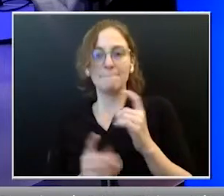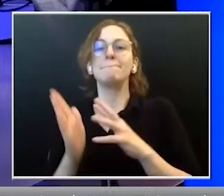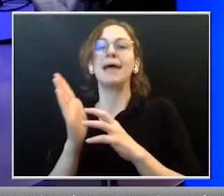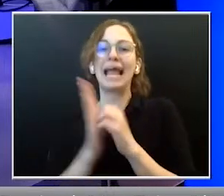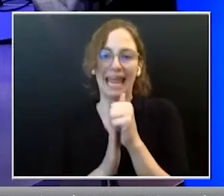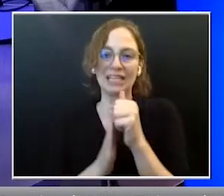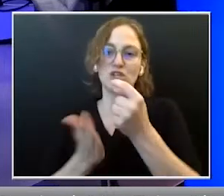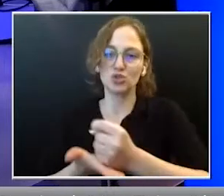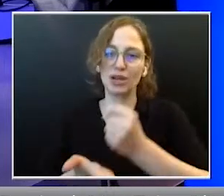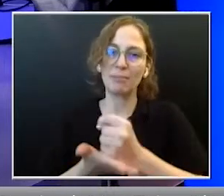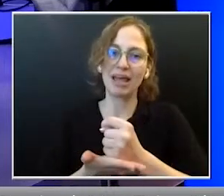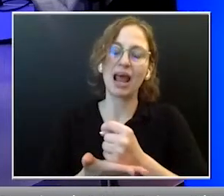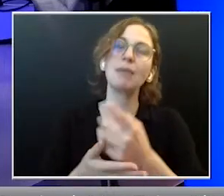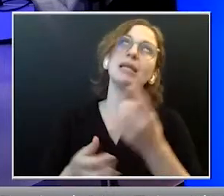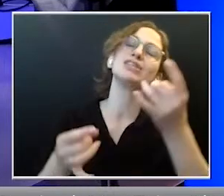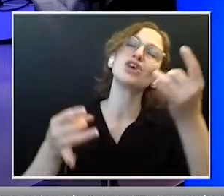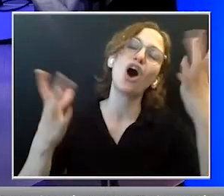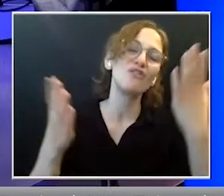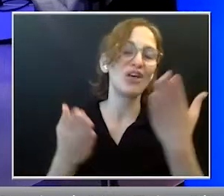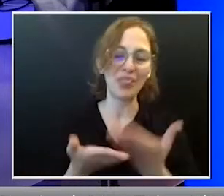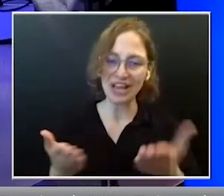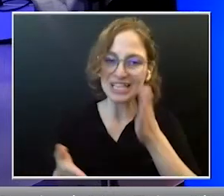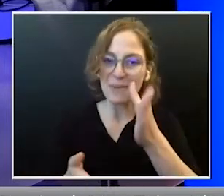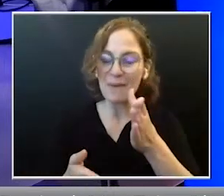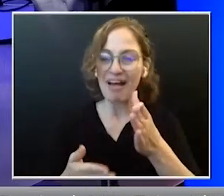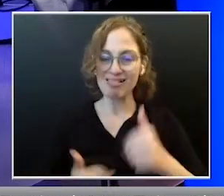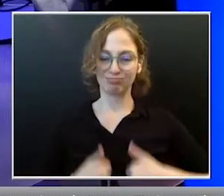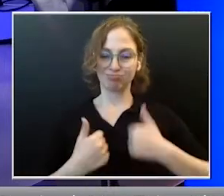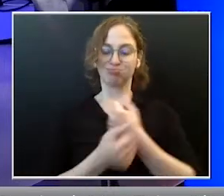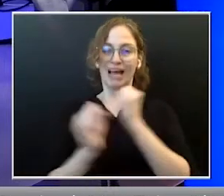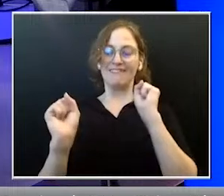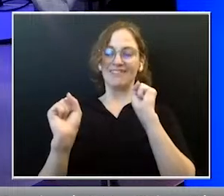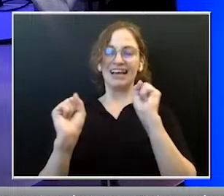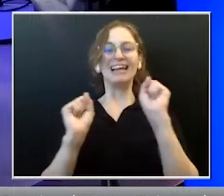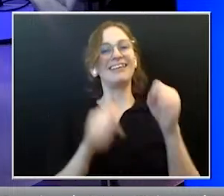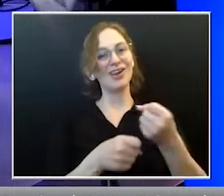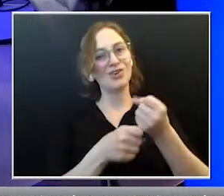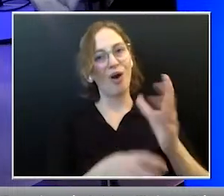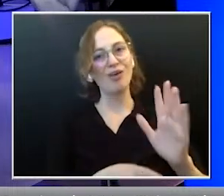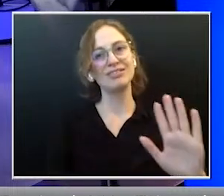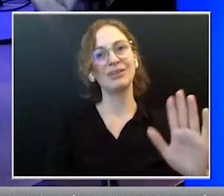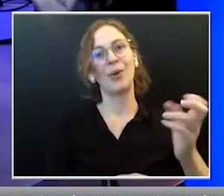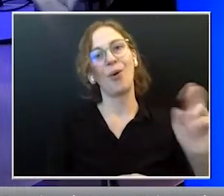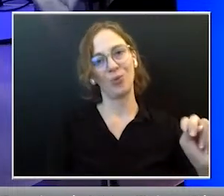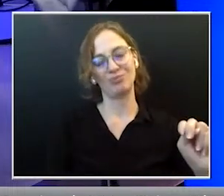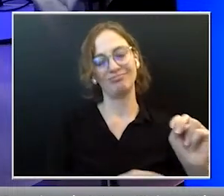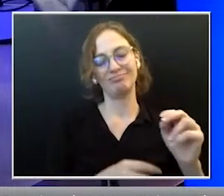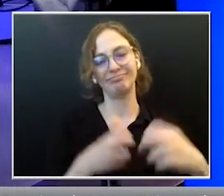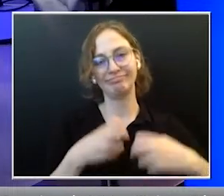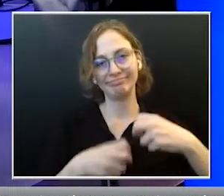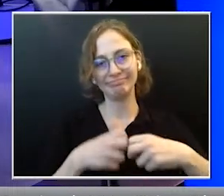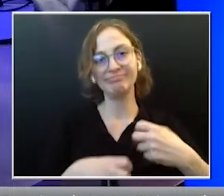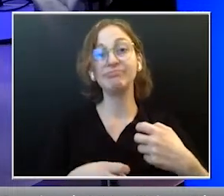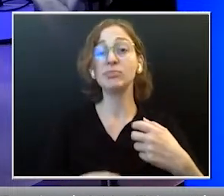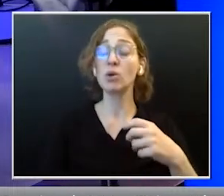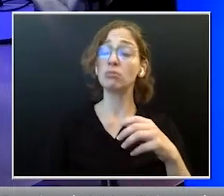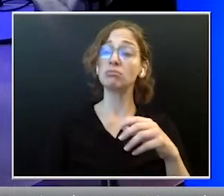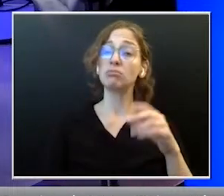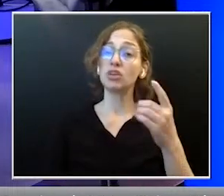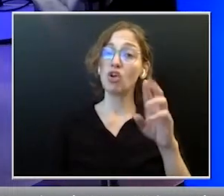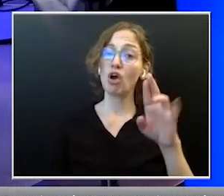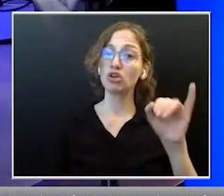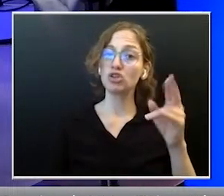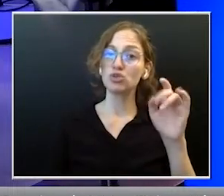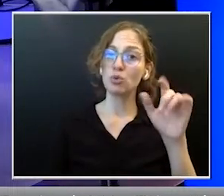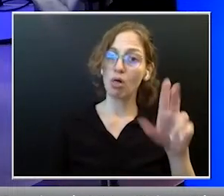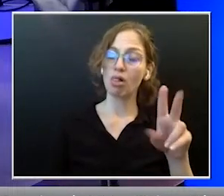cruel twist. The things that will save your life also can cause their own problems. Yes. So Dr. Jewell, do you suggest all of the patients you